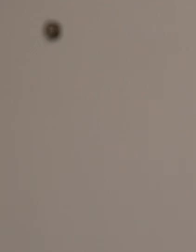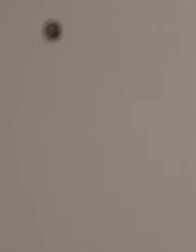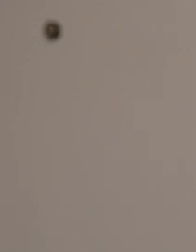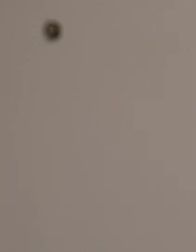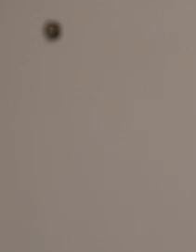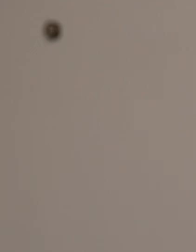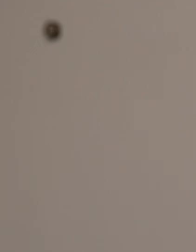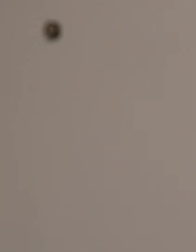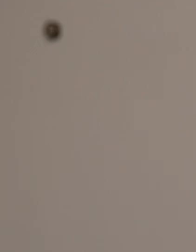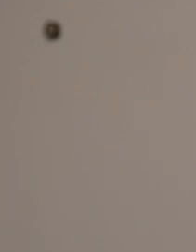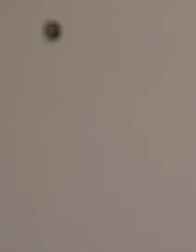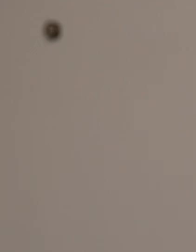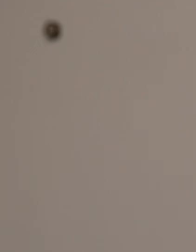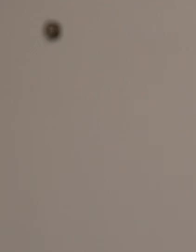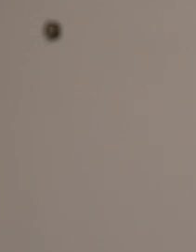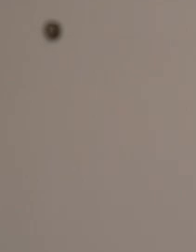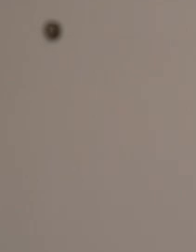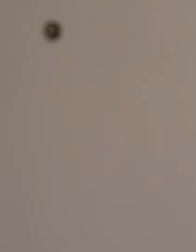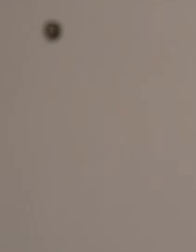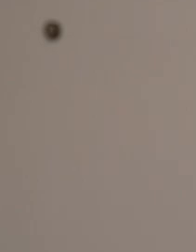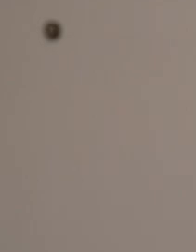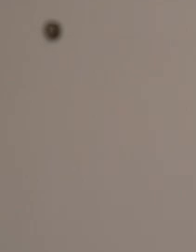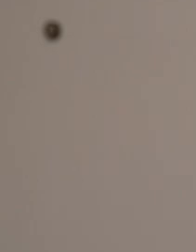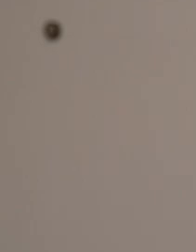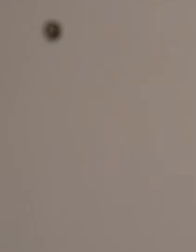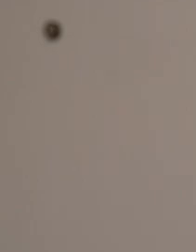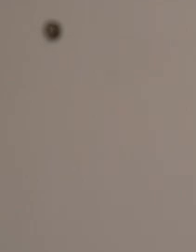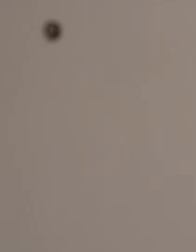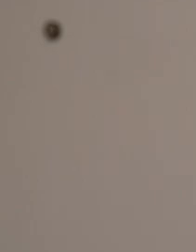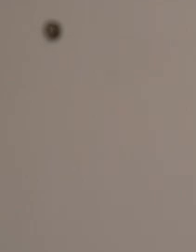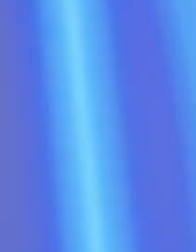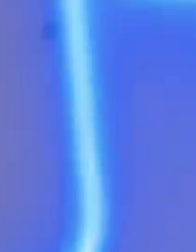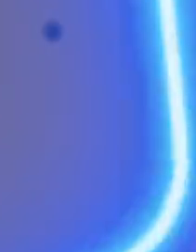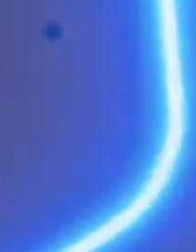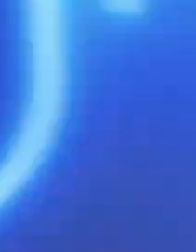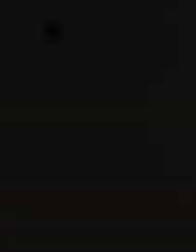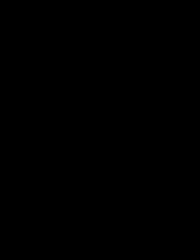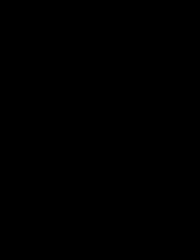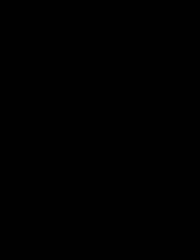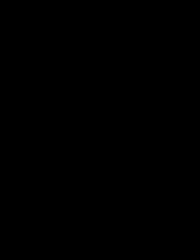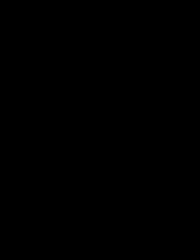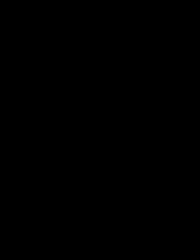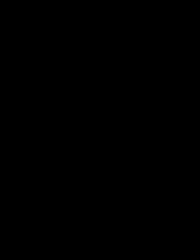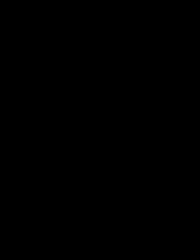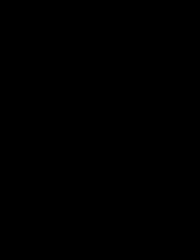name of Jesus Christ. Amen and amen. We love you, and we'll see you Tuesday.